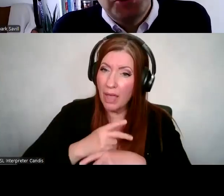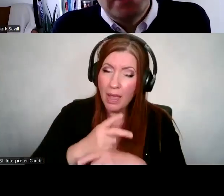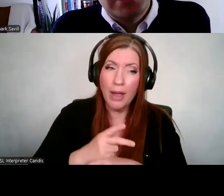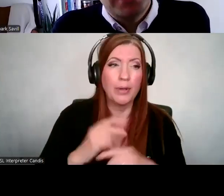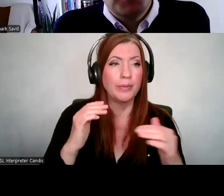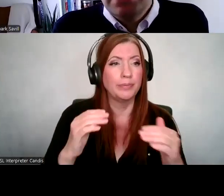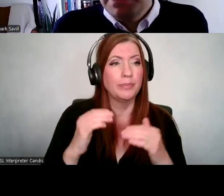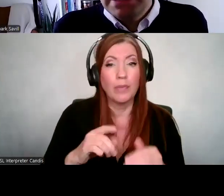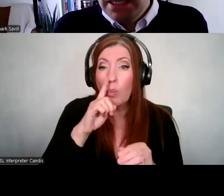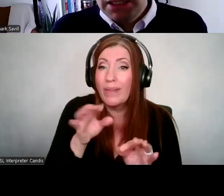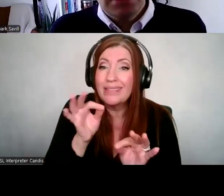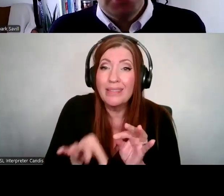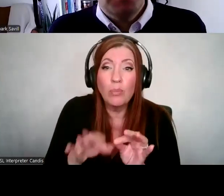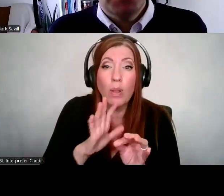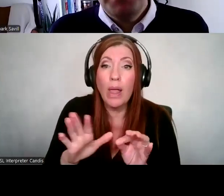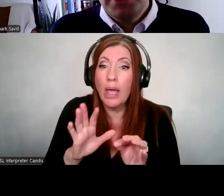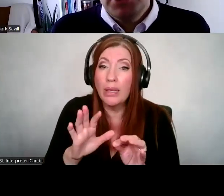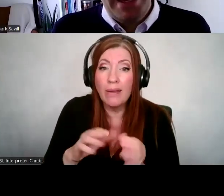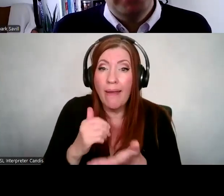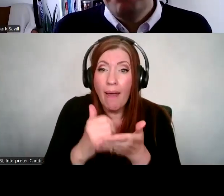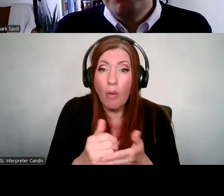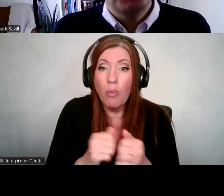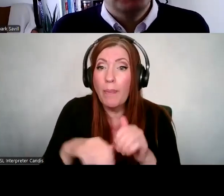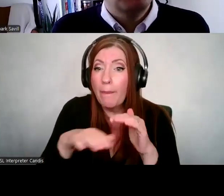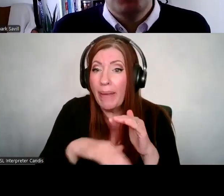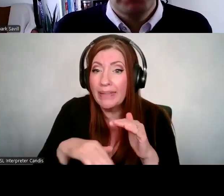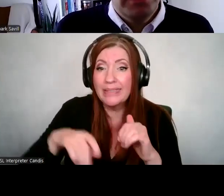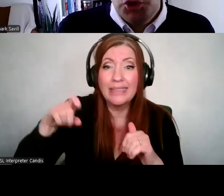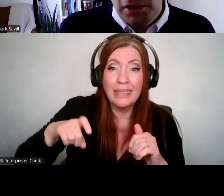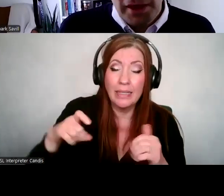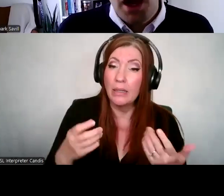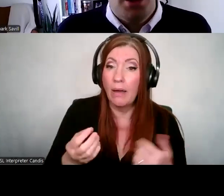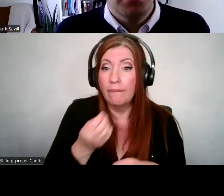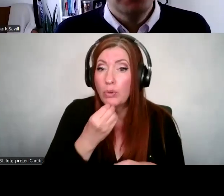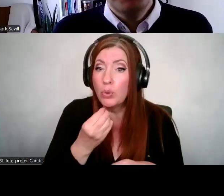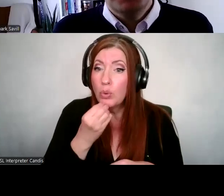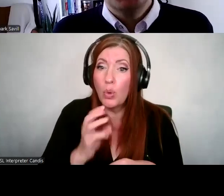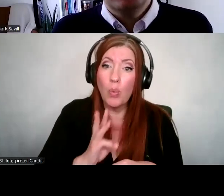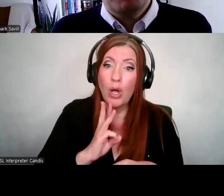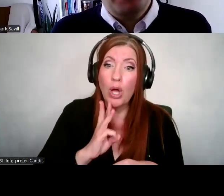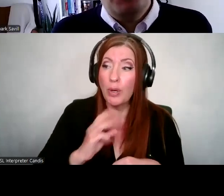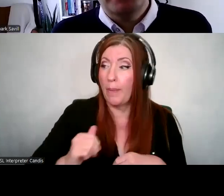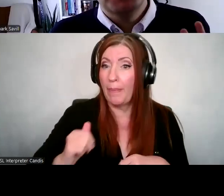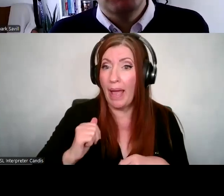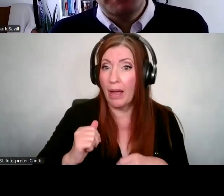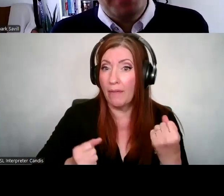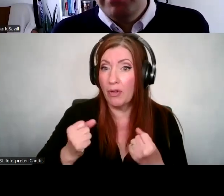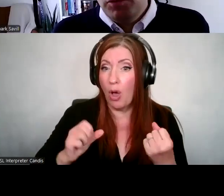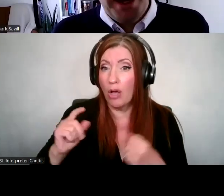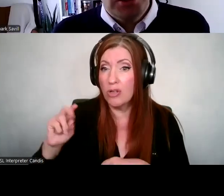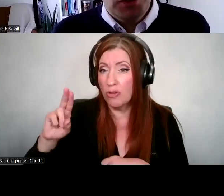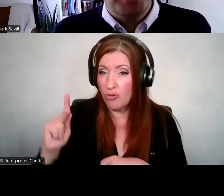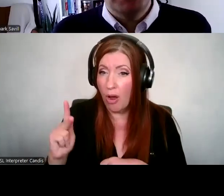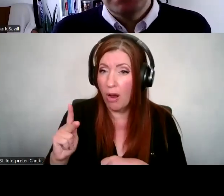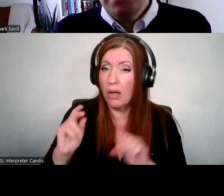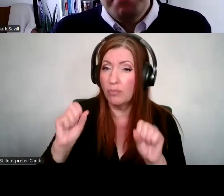really simple things, just like addressing basic needs. So there were some that had food and water in the trunk of their car and talking about how that can be a really powerful